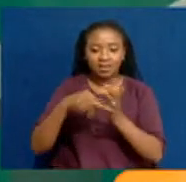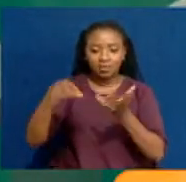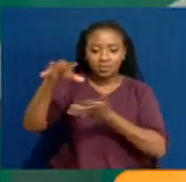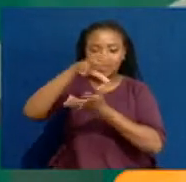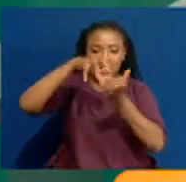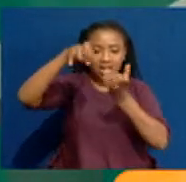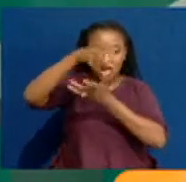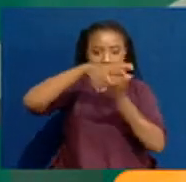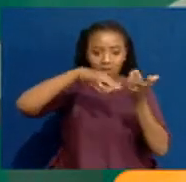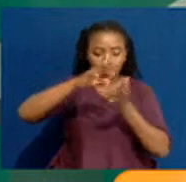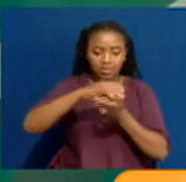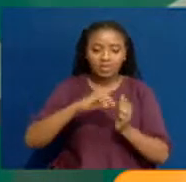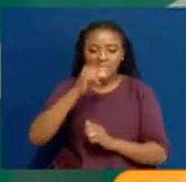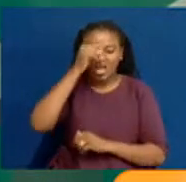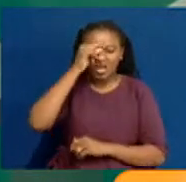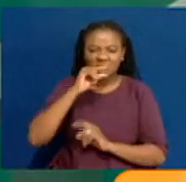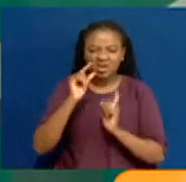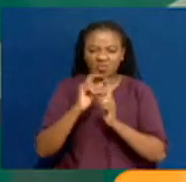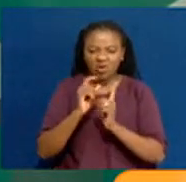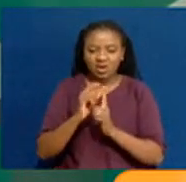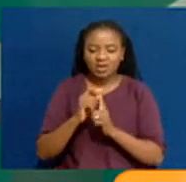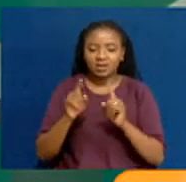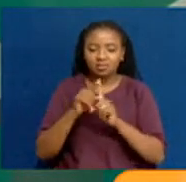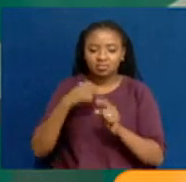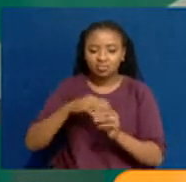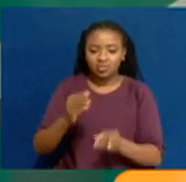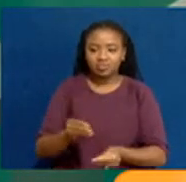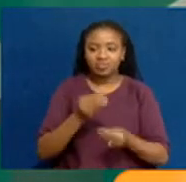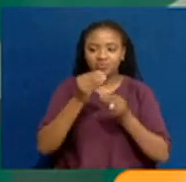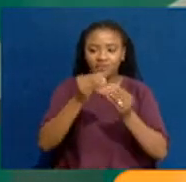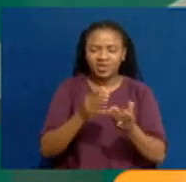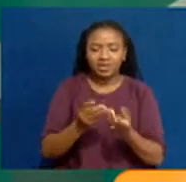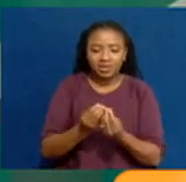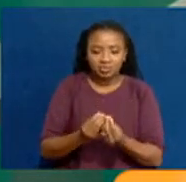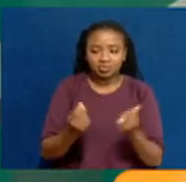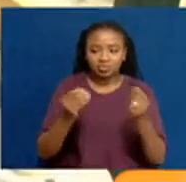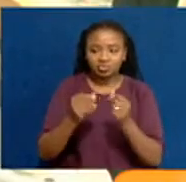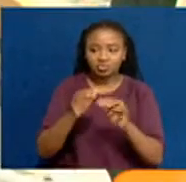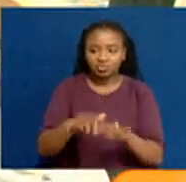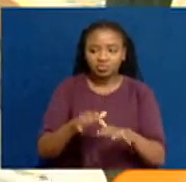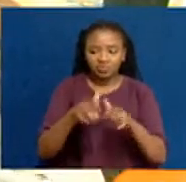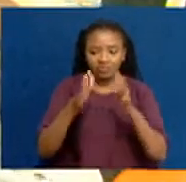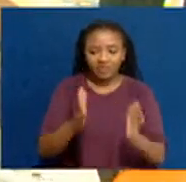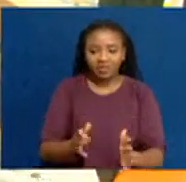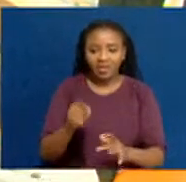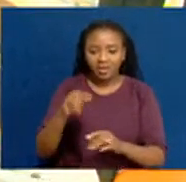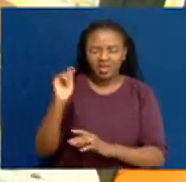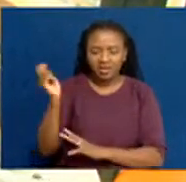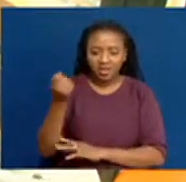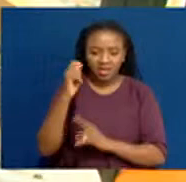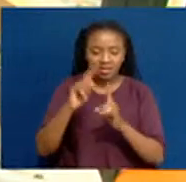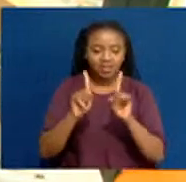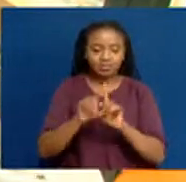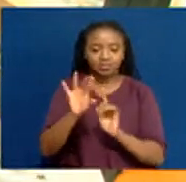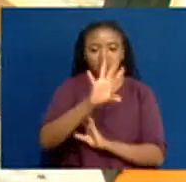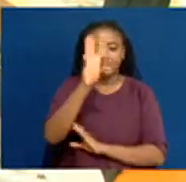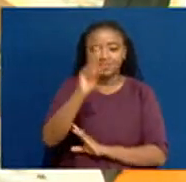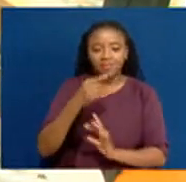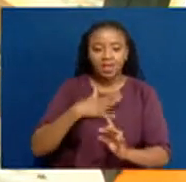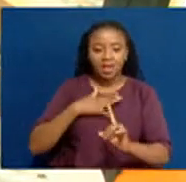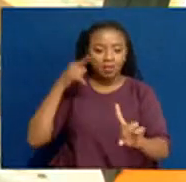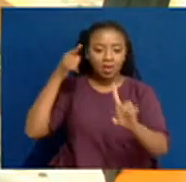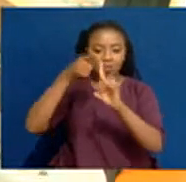irrigation solutions, and farming software to farmers, just not in Kenya, but across Africa. Our goal is to really make farming be